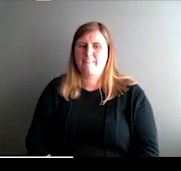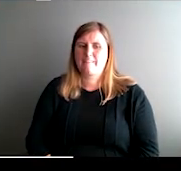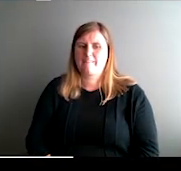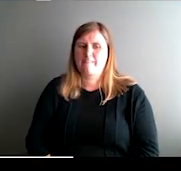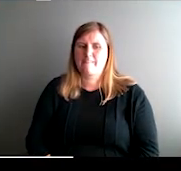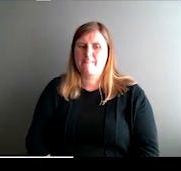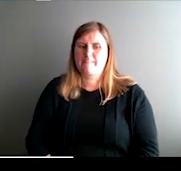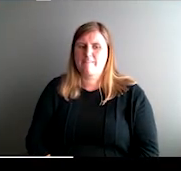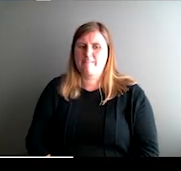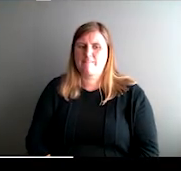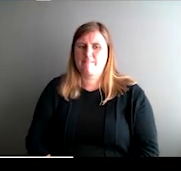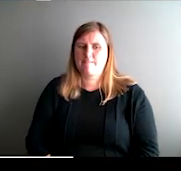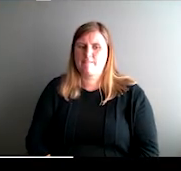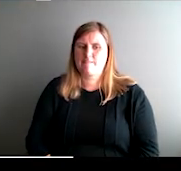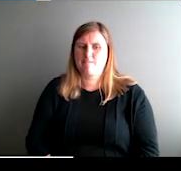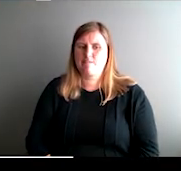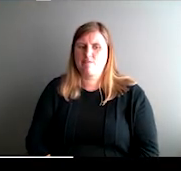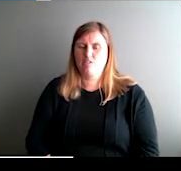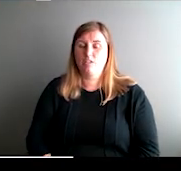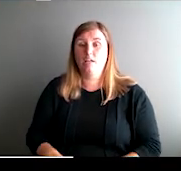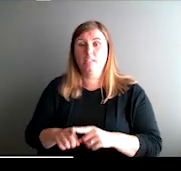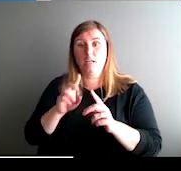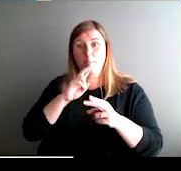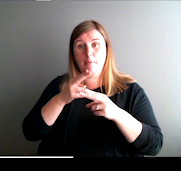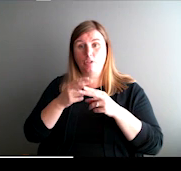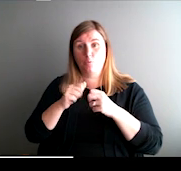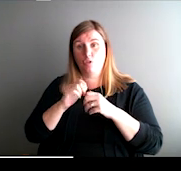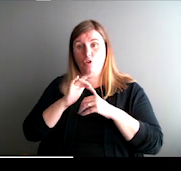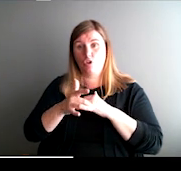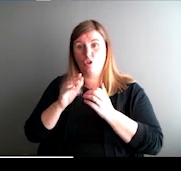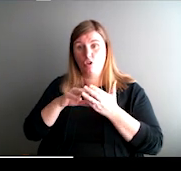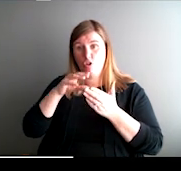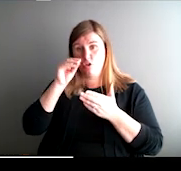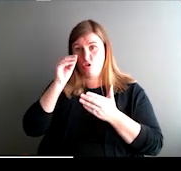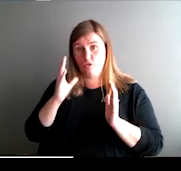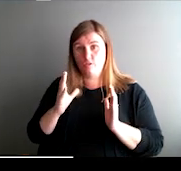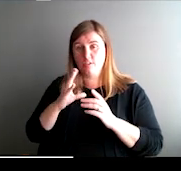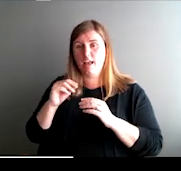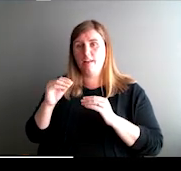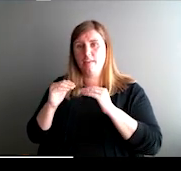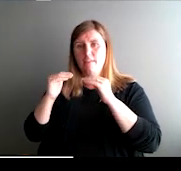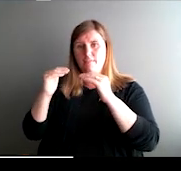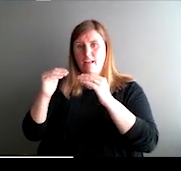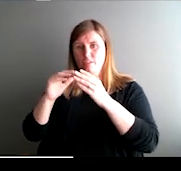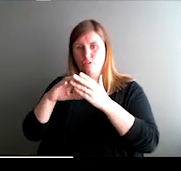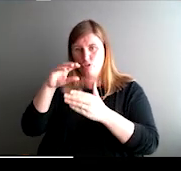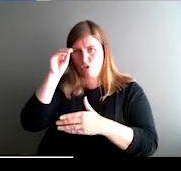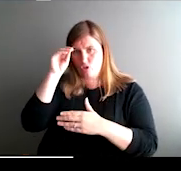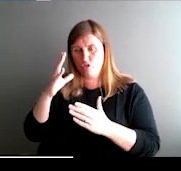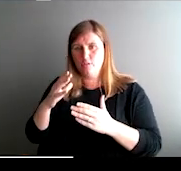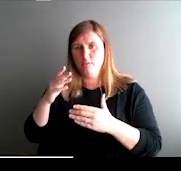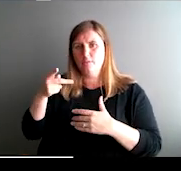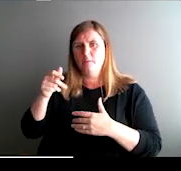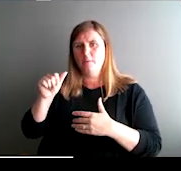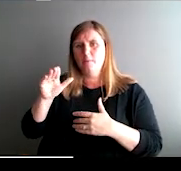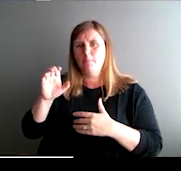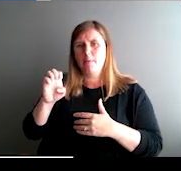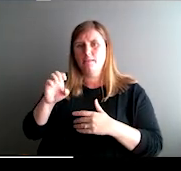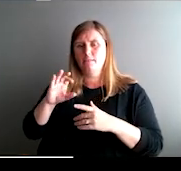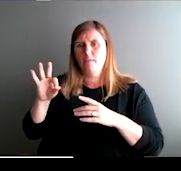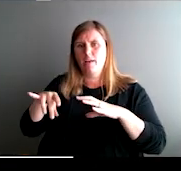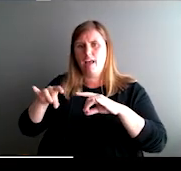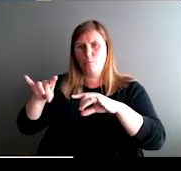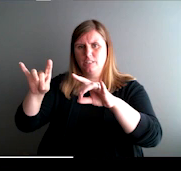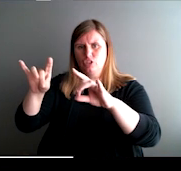As I mentioned with the early learners, and as I'll mention again with the advanced learners, the pace of acquisition